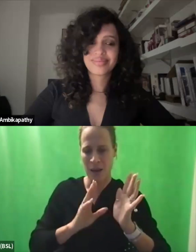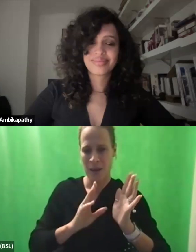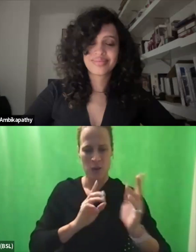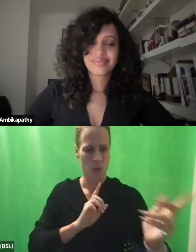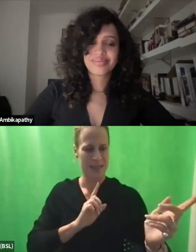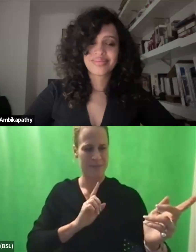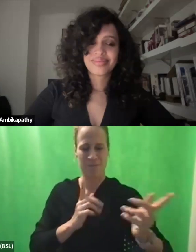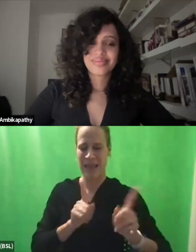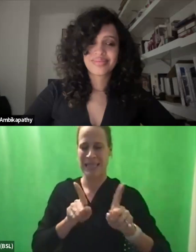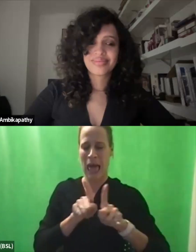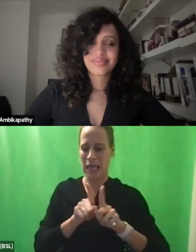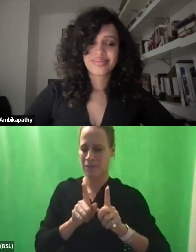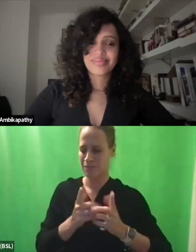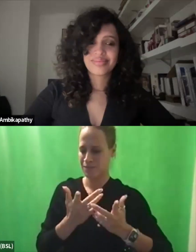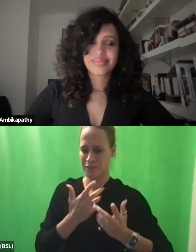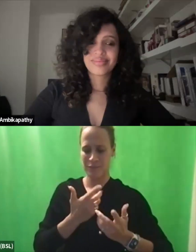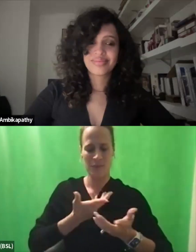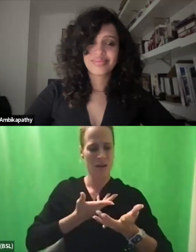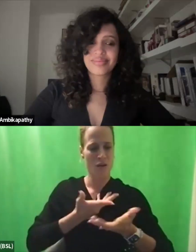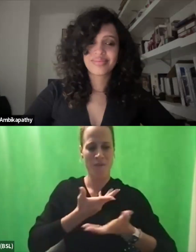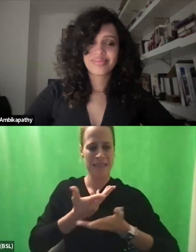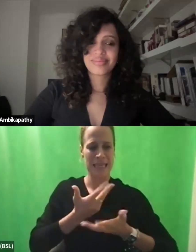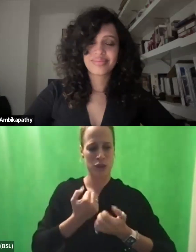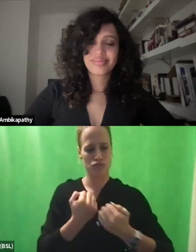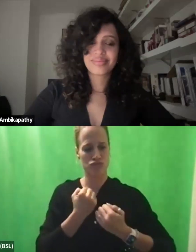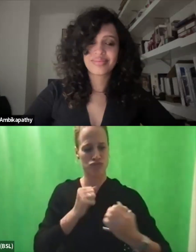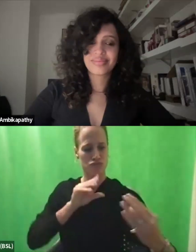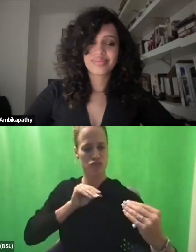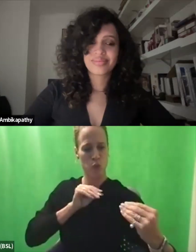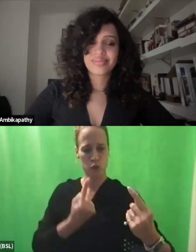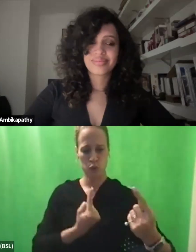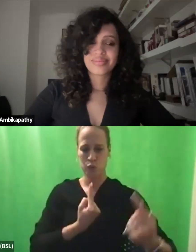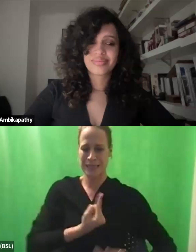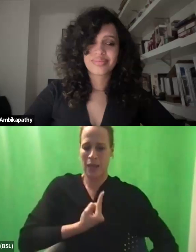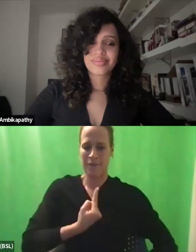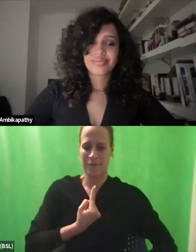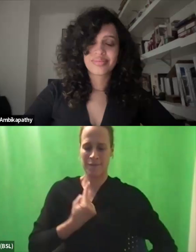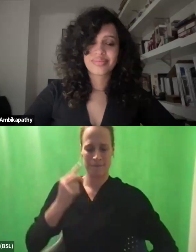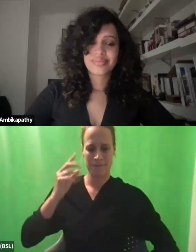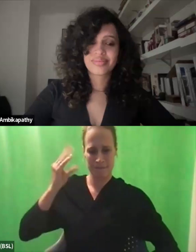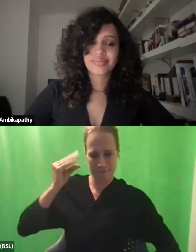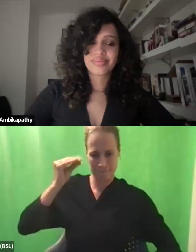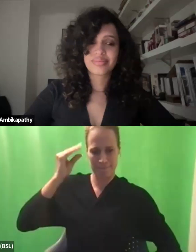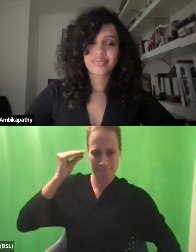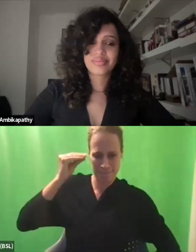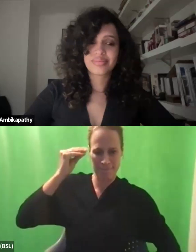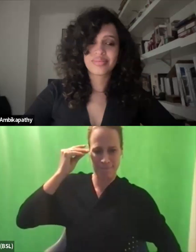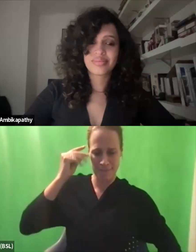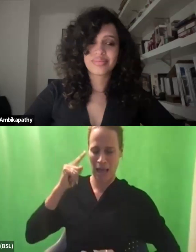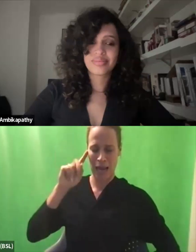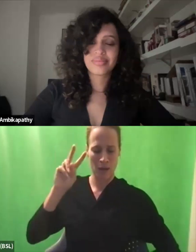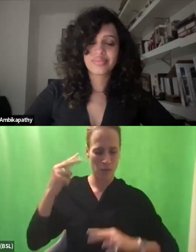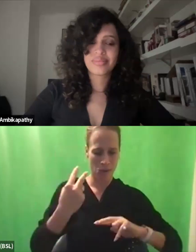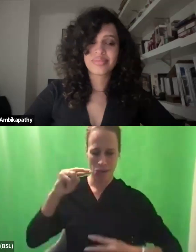it's some kind of a poetic jostle. And they sort of talk to each other, and they look for some form of